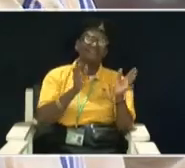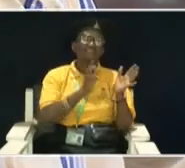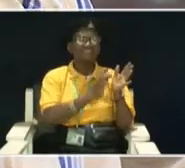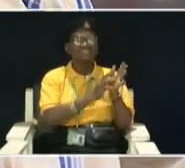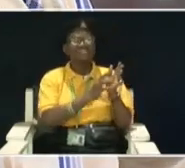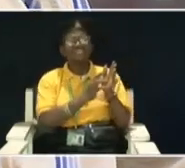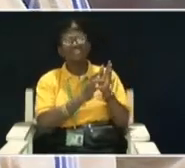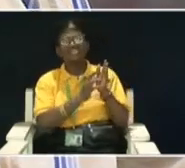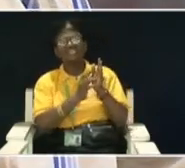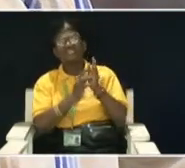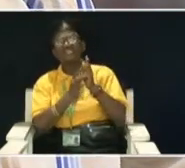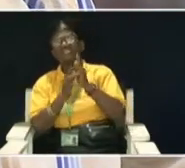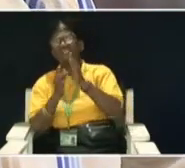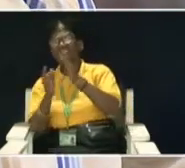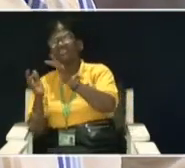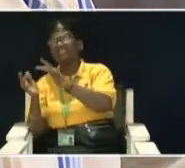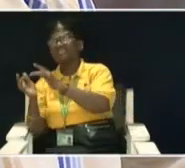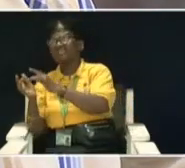name,